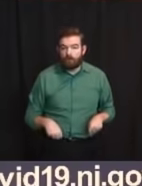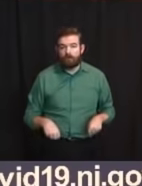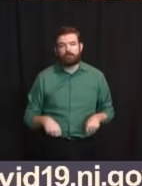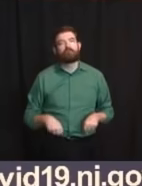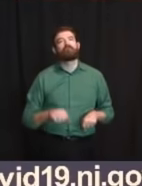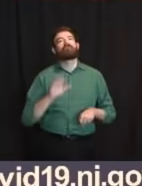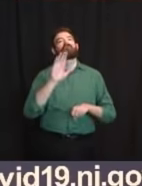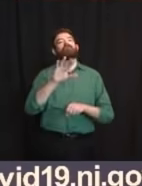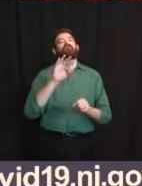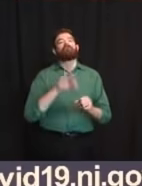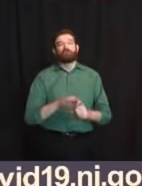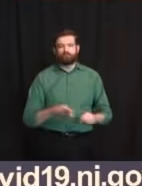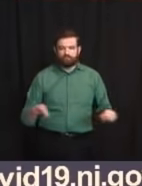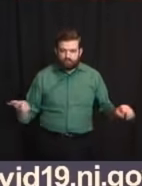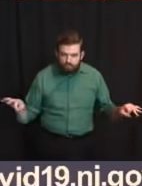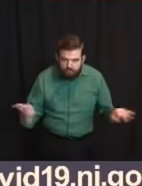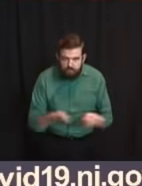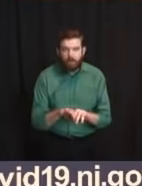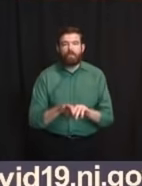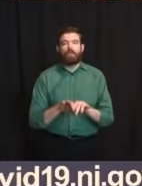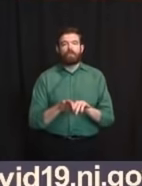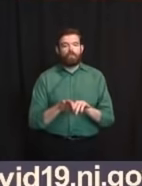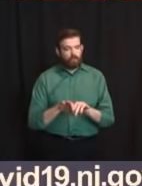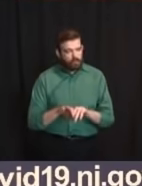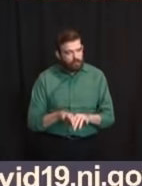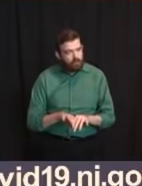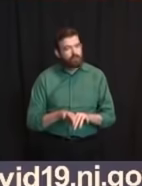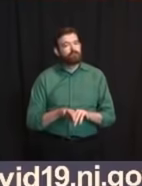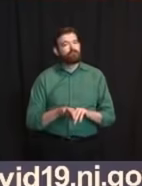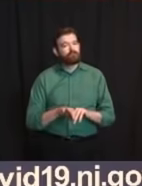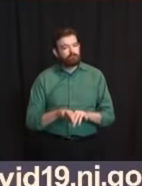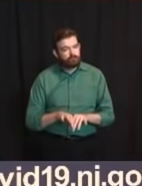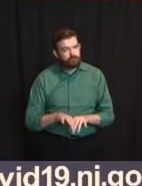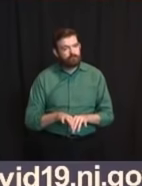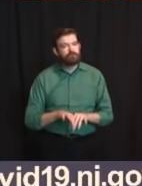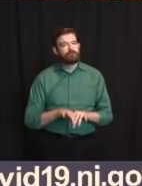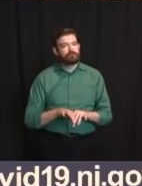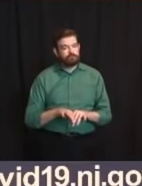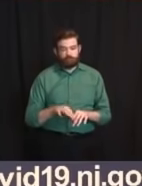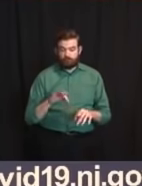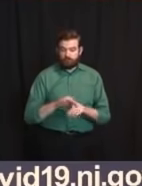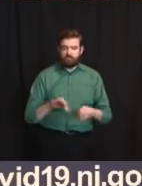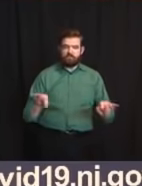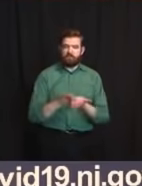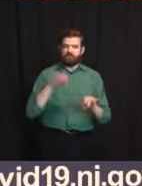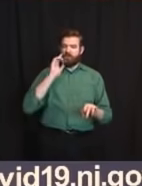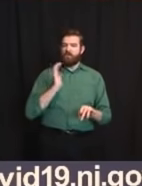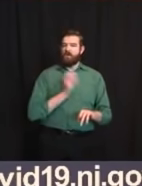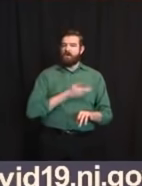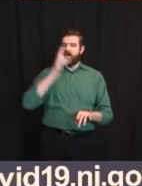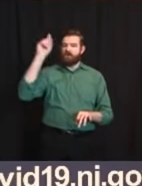vote is the sacred element of democracy, and we will do everything we can to uphold it. I've got no more insights in Patterson, though. Very